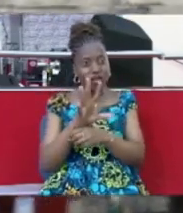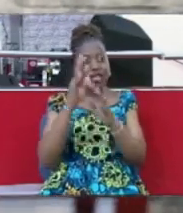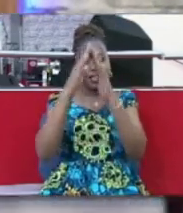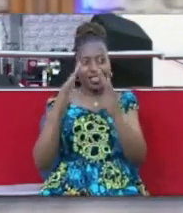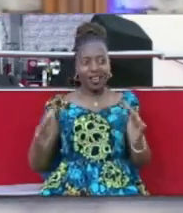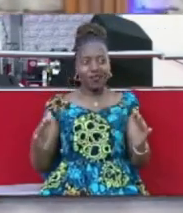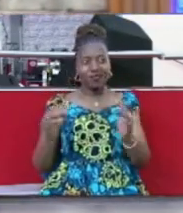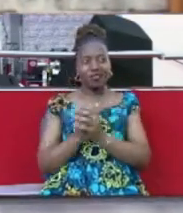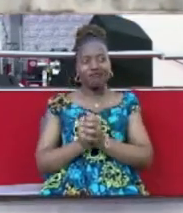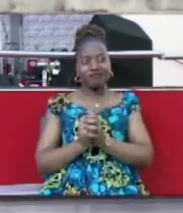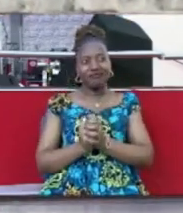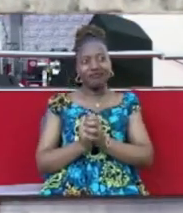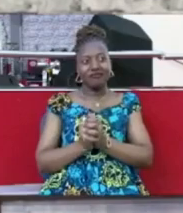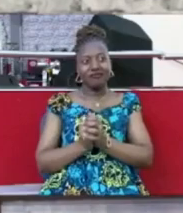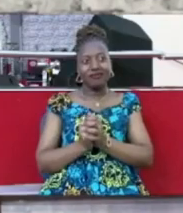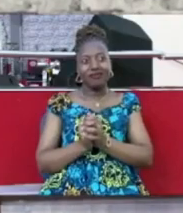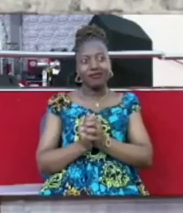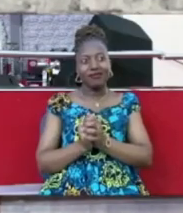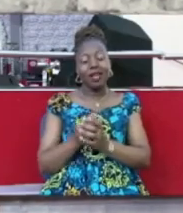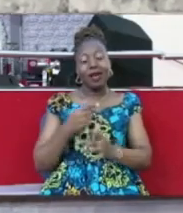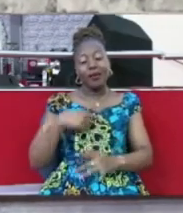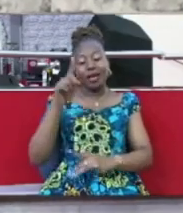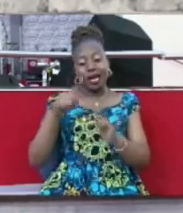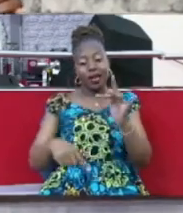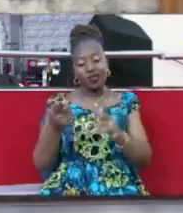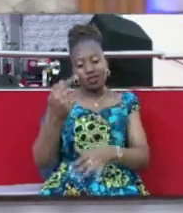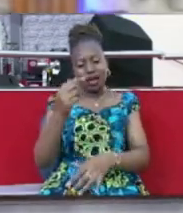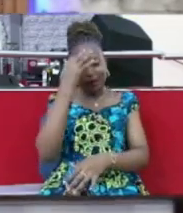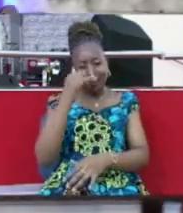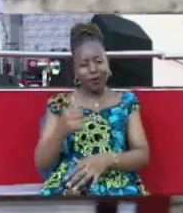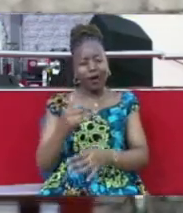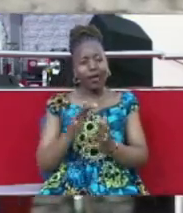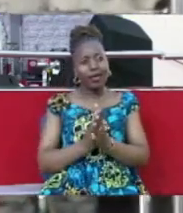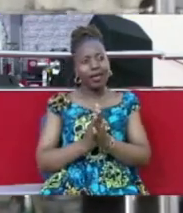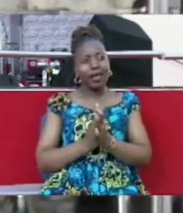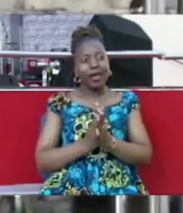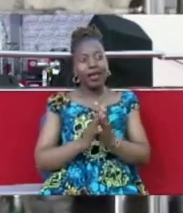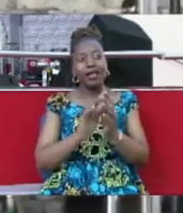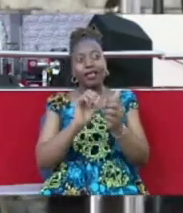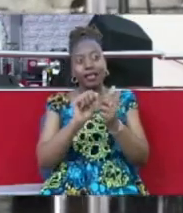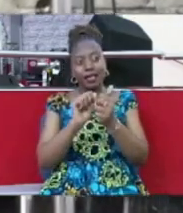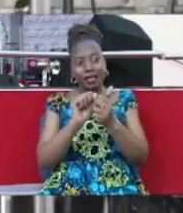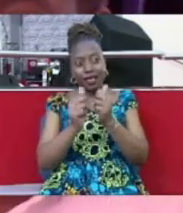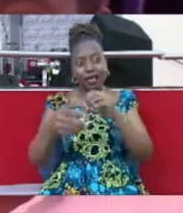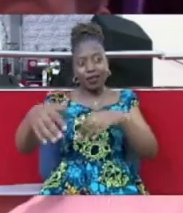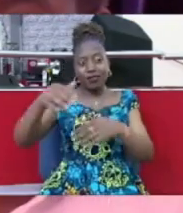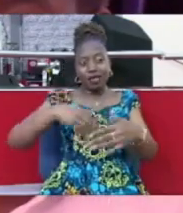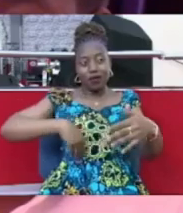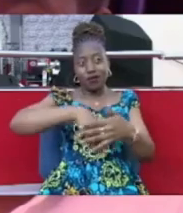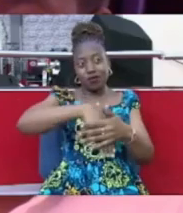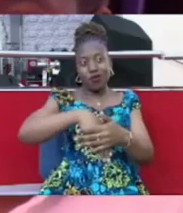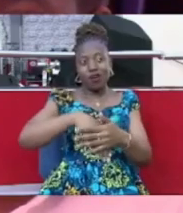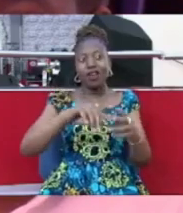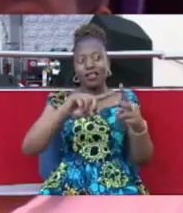niko na series naona pale nyumbani. I cannot come because the Premier League is on. Siwezi kuja kwa sababu kuna